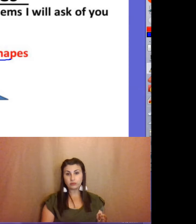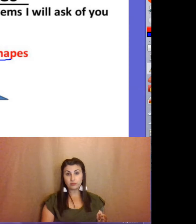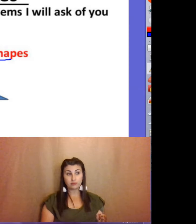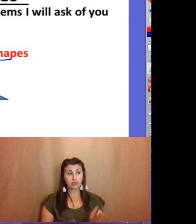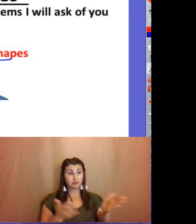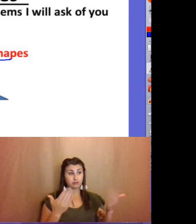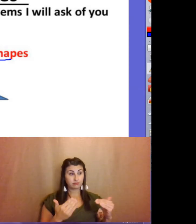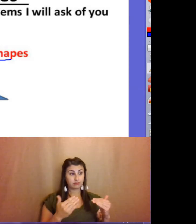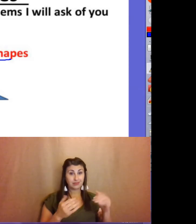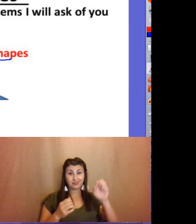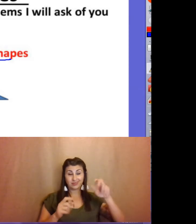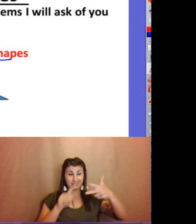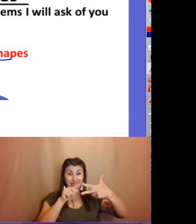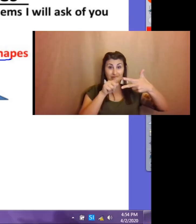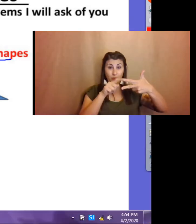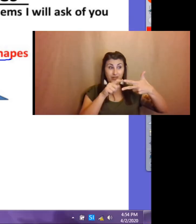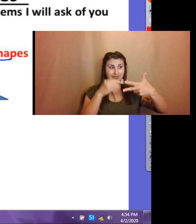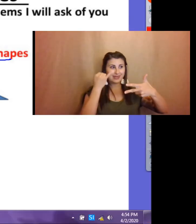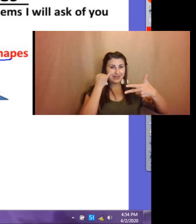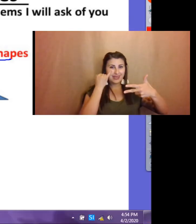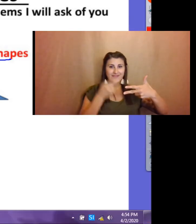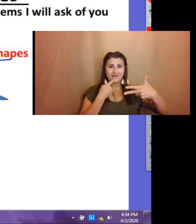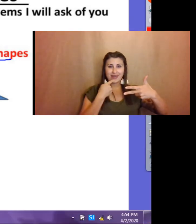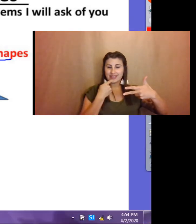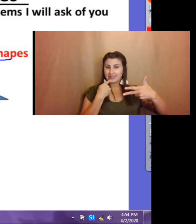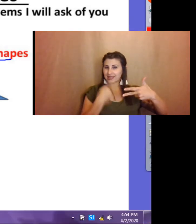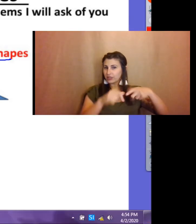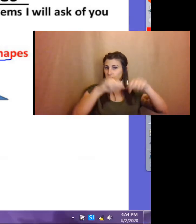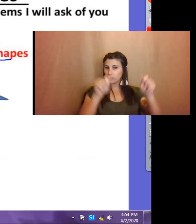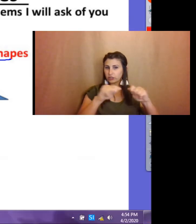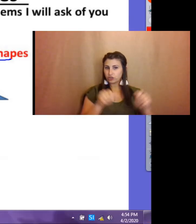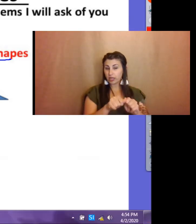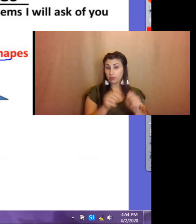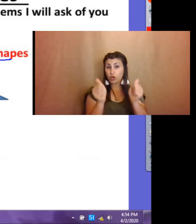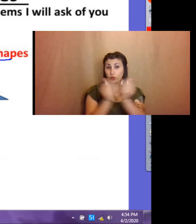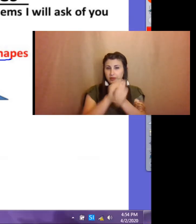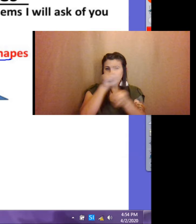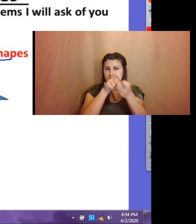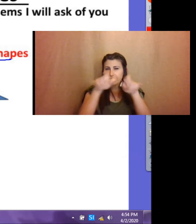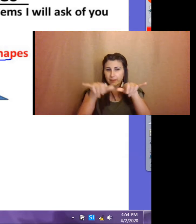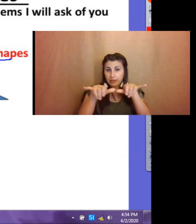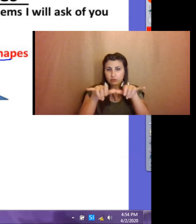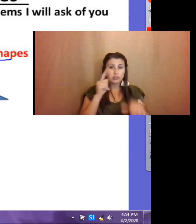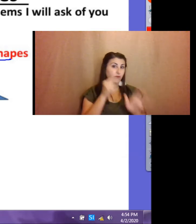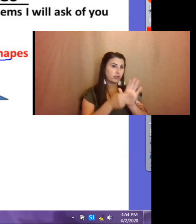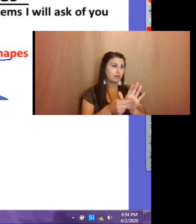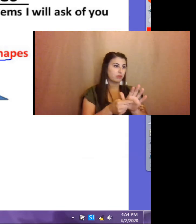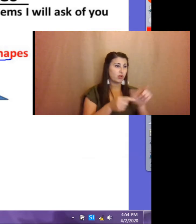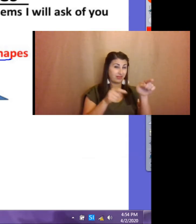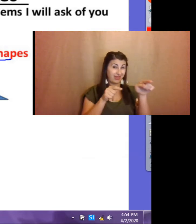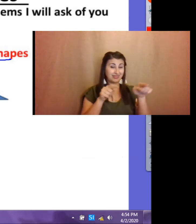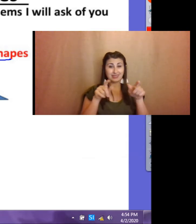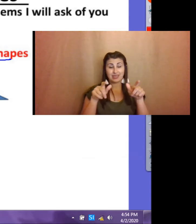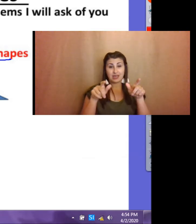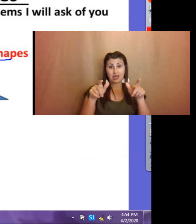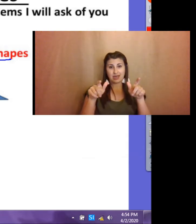right, down here, for the second one, if I give you a figure with dimensions, right? So for example, here's